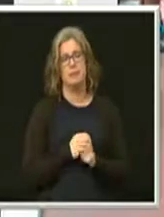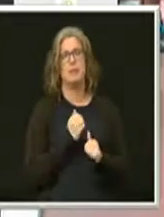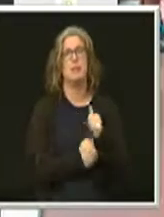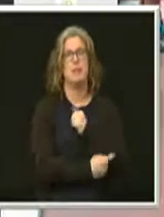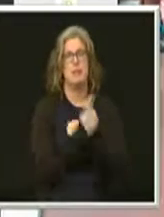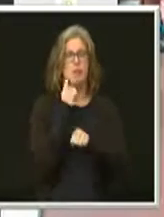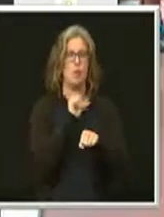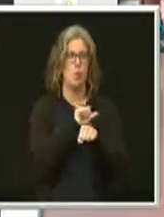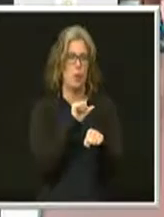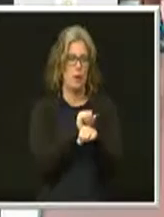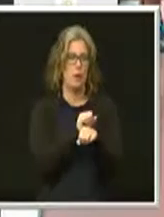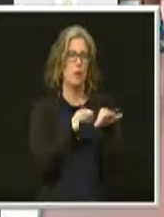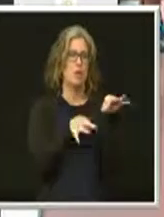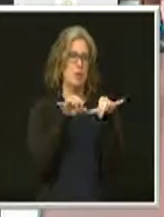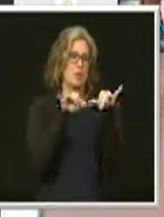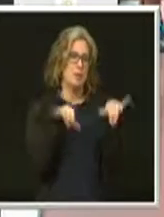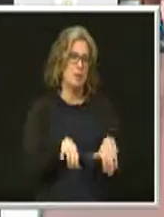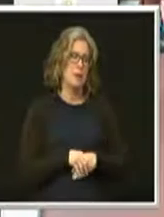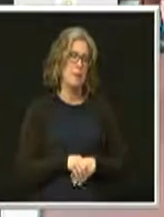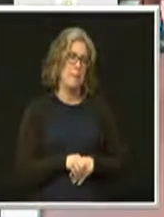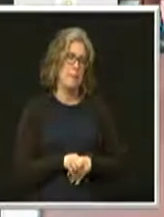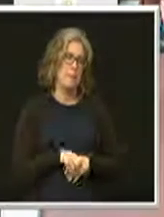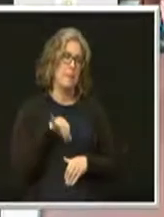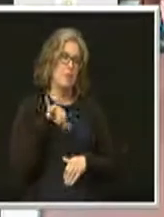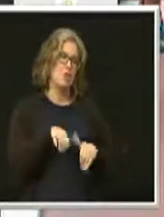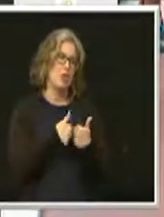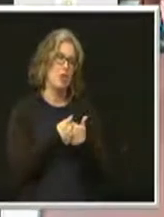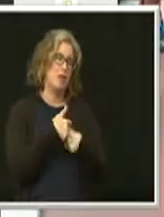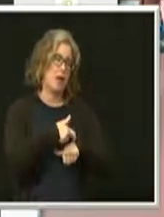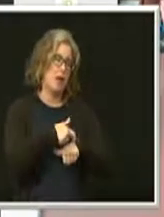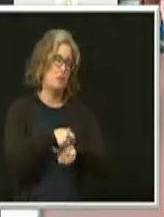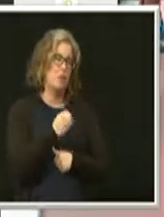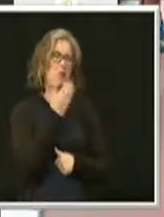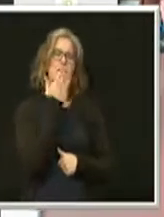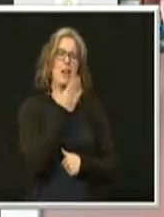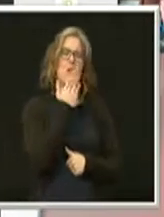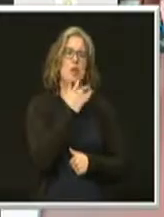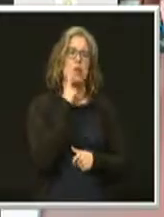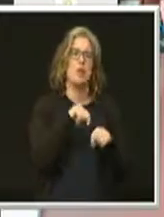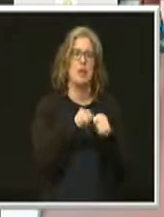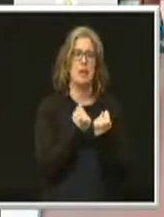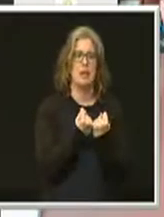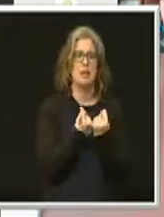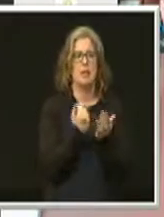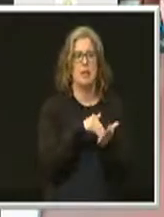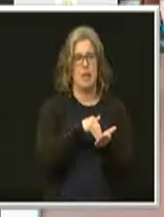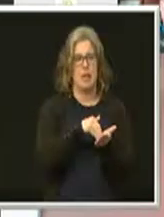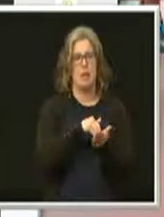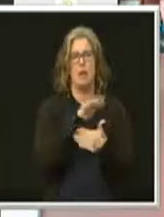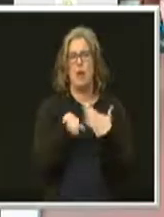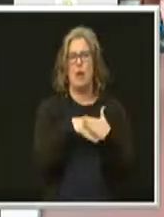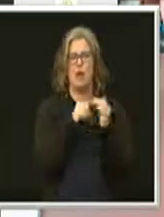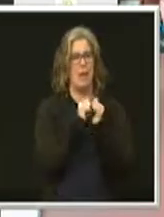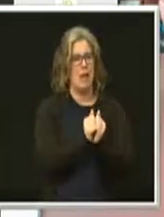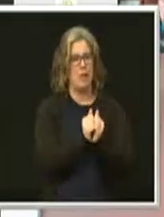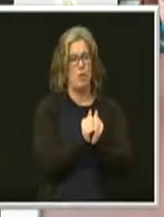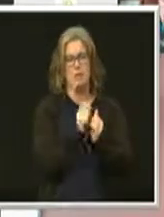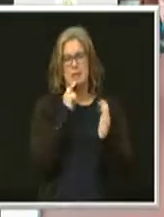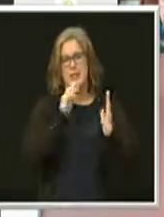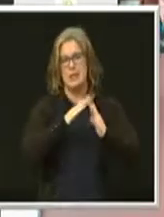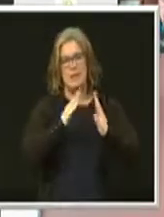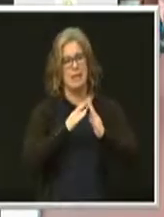everybody working in the justice system in these challenging times. So thank you to the team. Once again, we all pull together as a